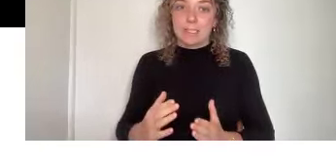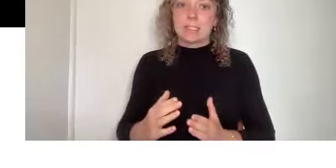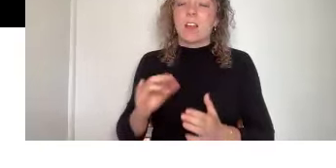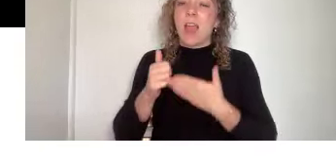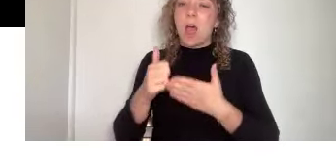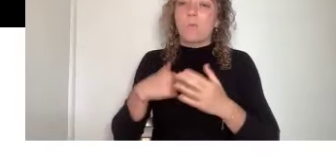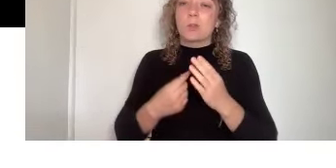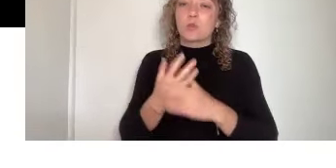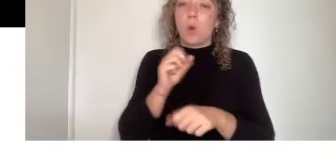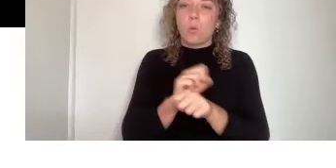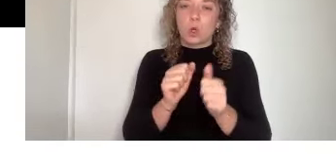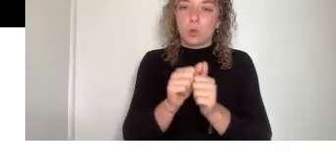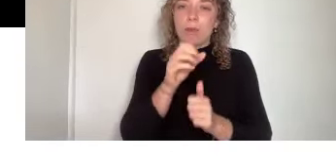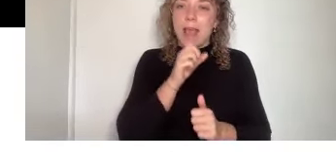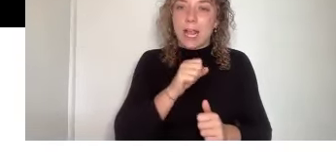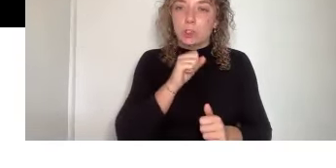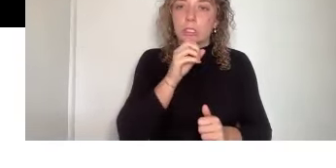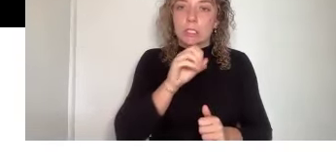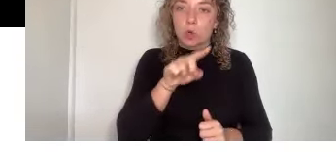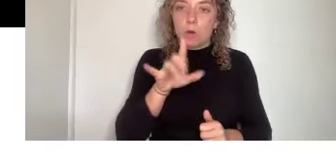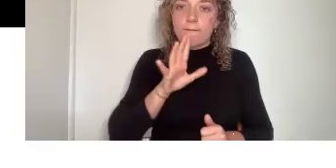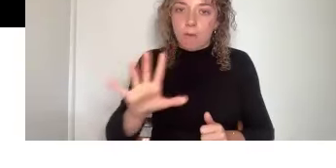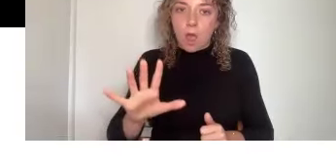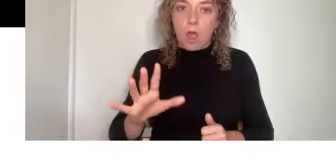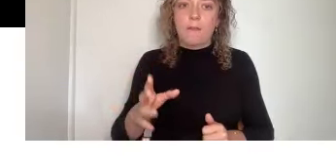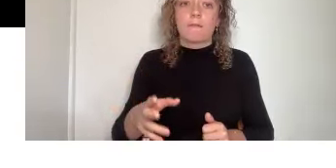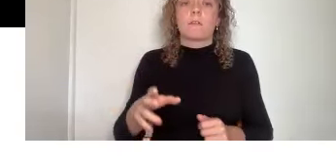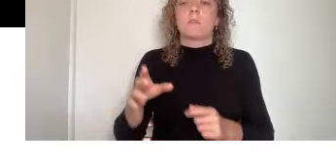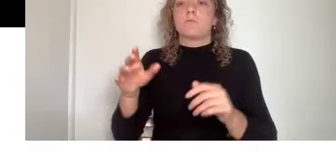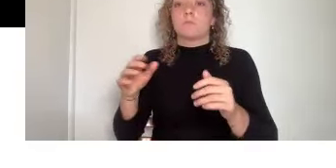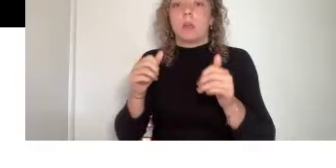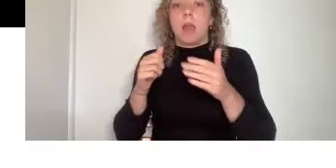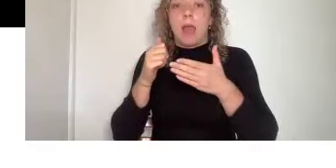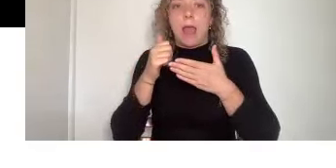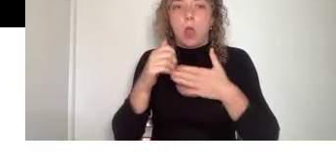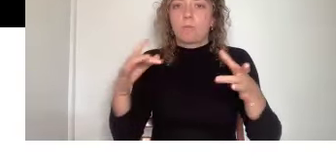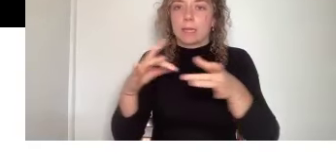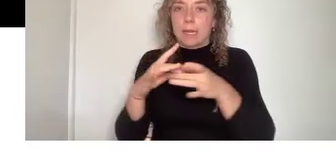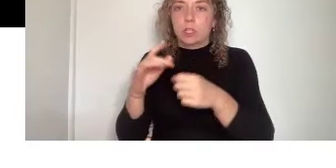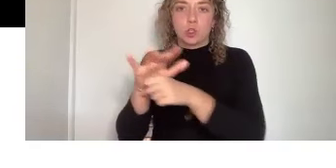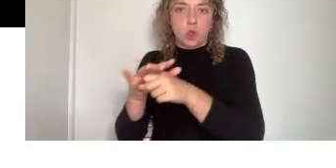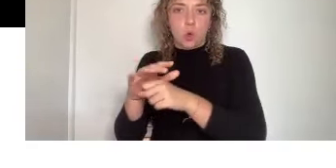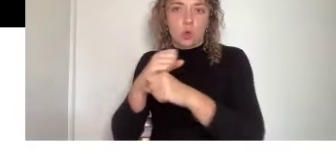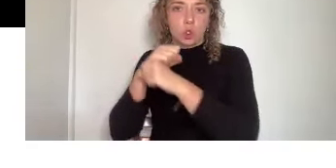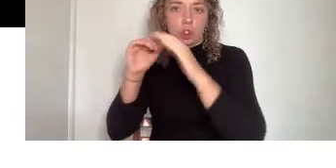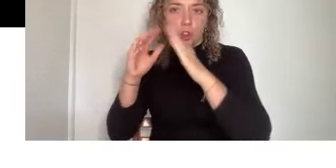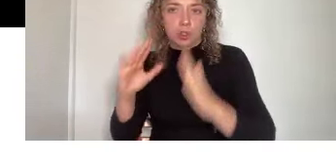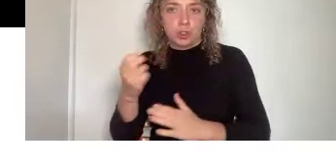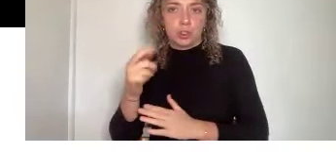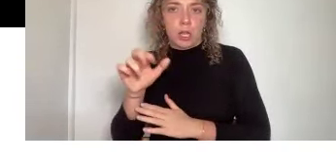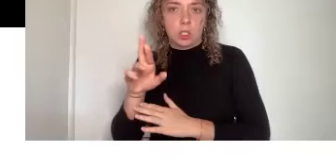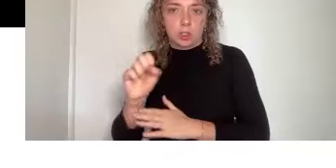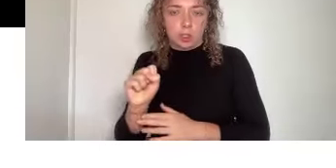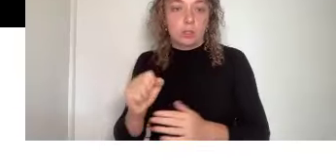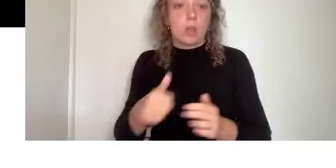those ages 0 to 5 to local shelters. And also, one of our goals is to